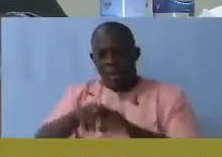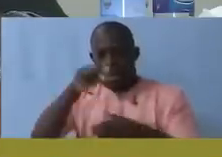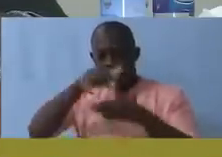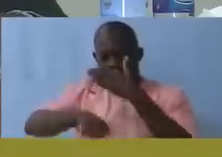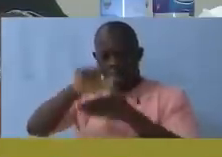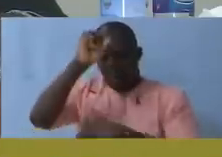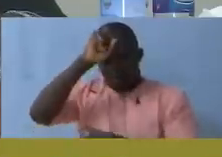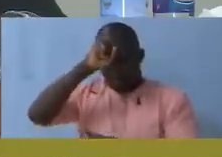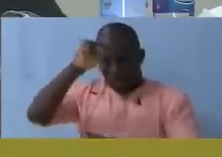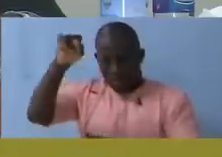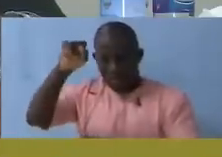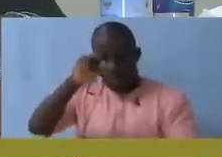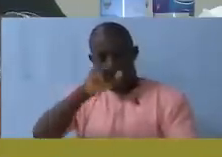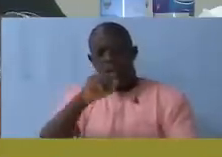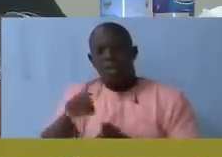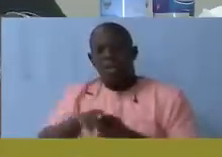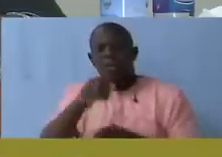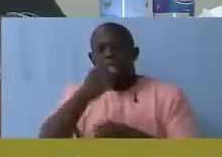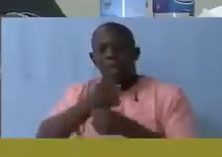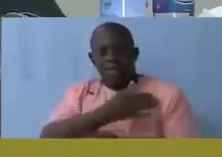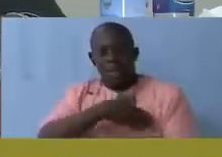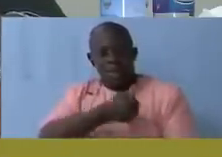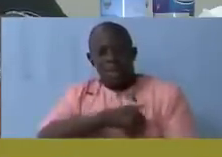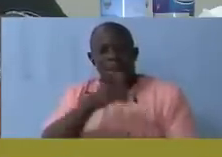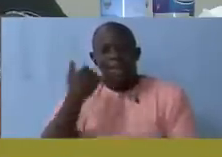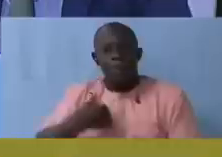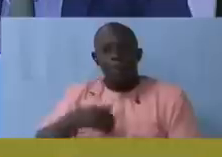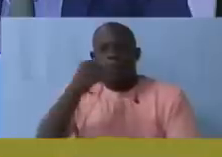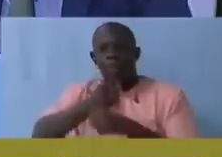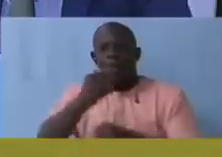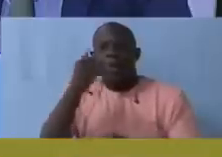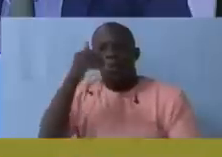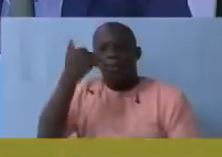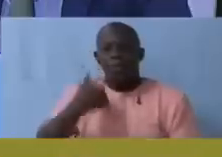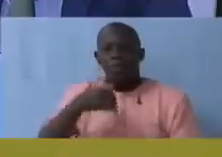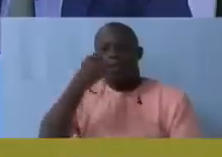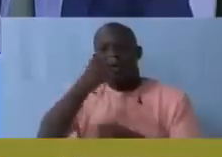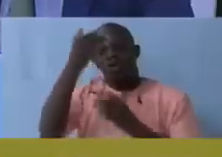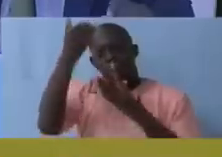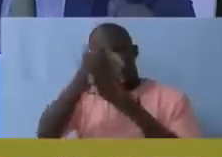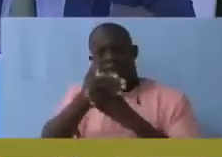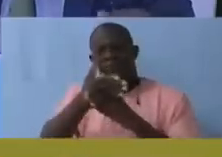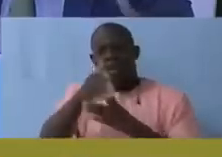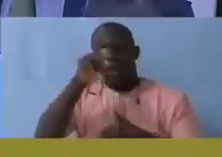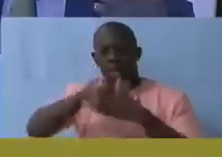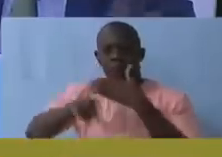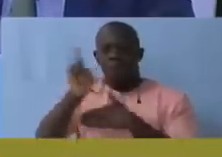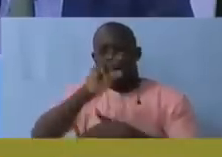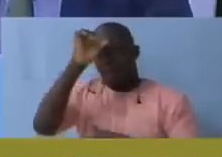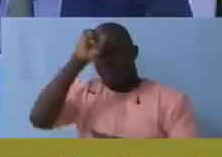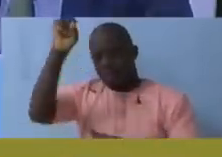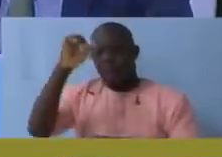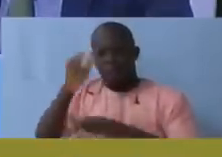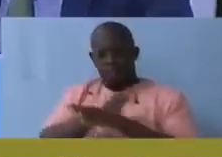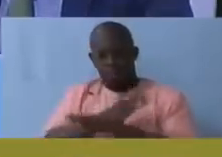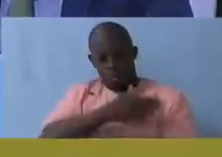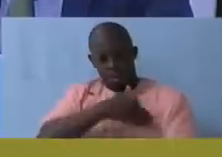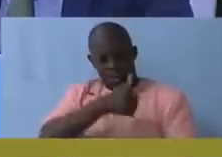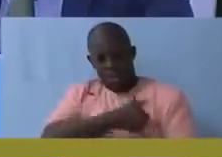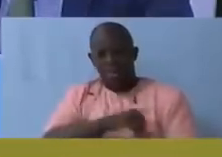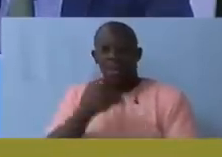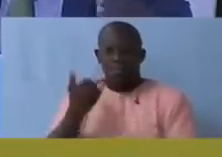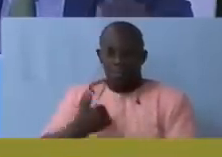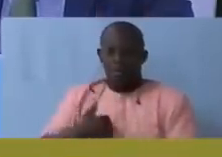care. Wasn't that the case? That was the case. And if I can come in,